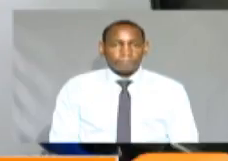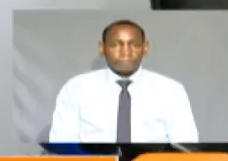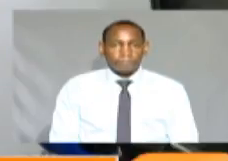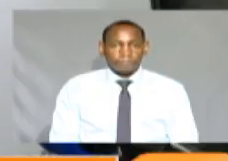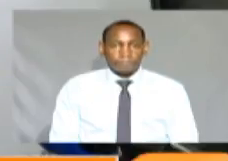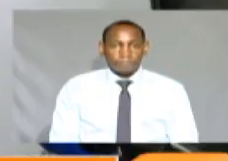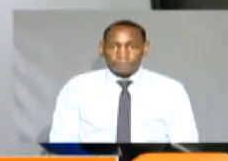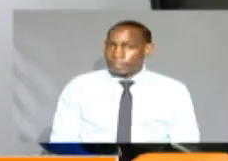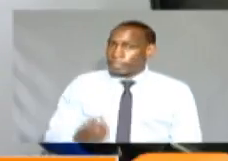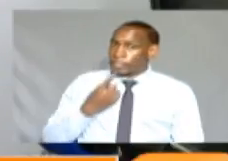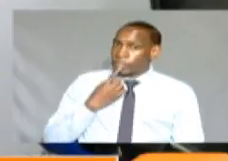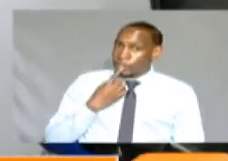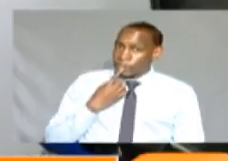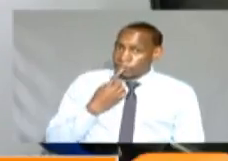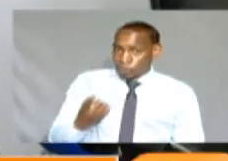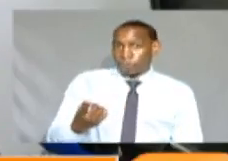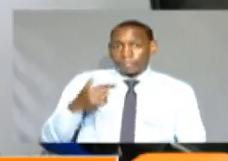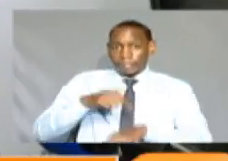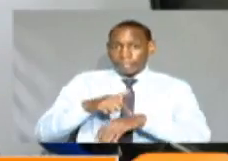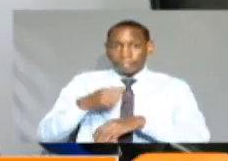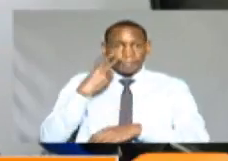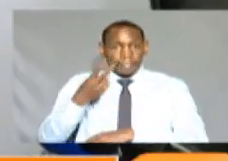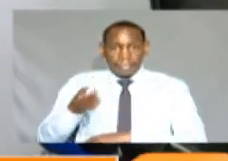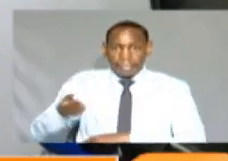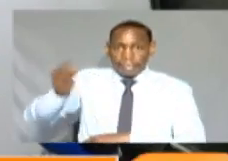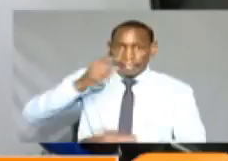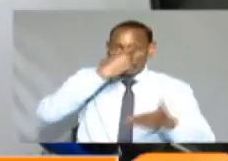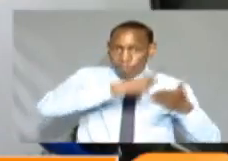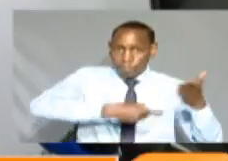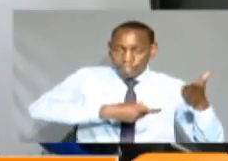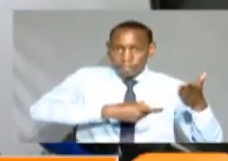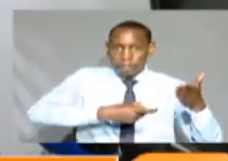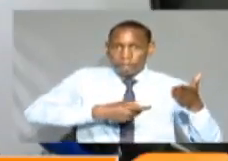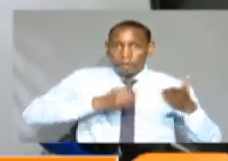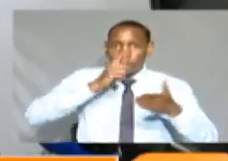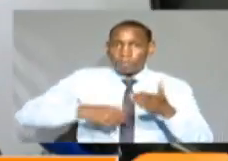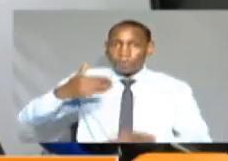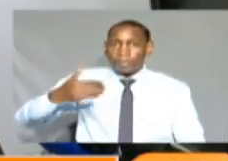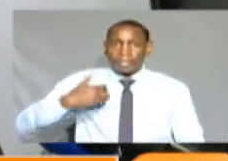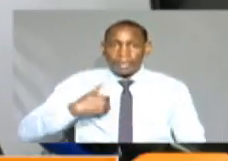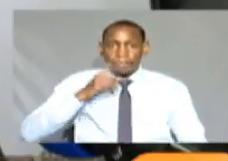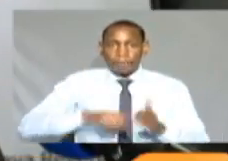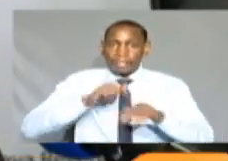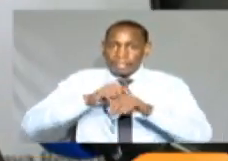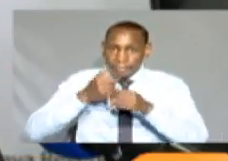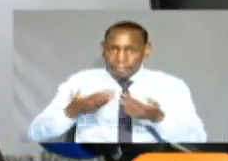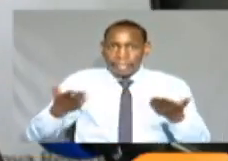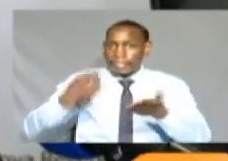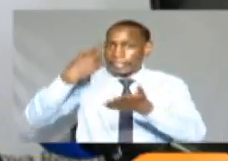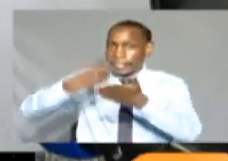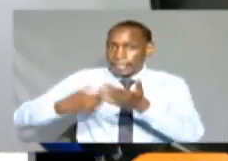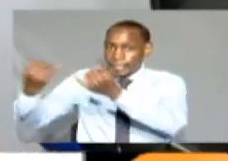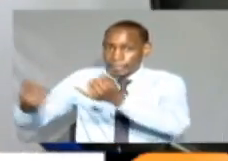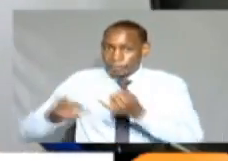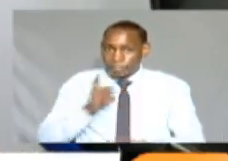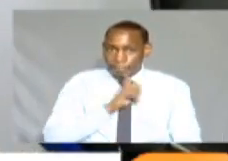Yeah, so when you look at increasing the cost, what we always have is that anytime a tax is